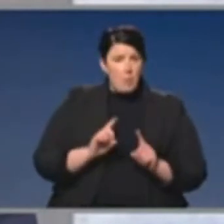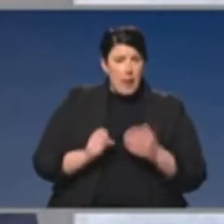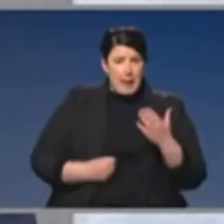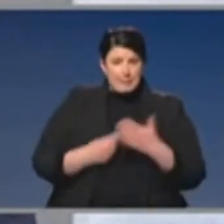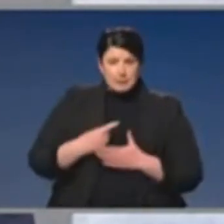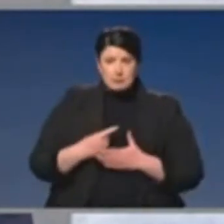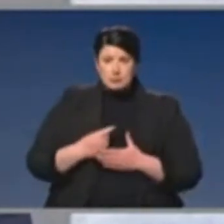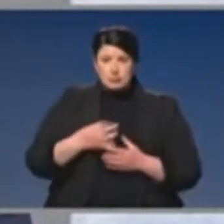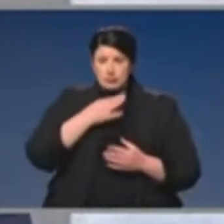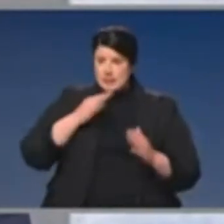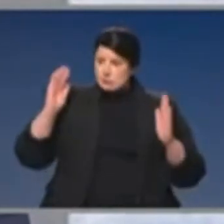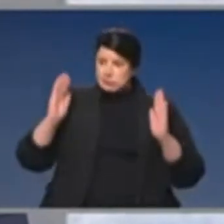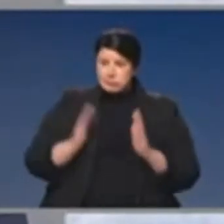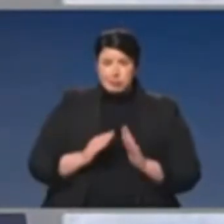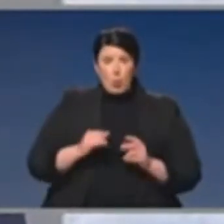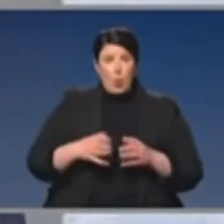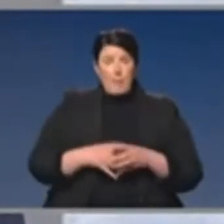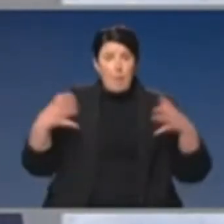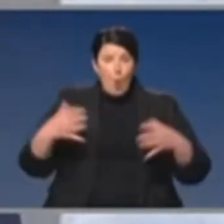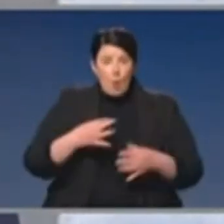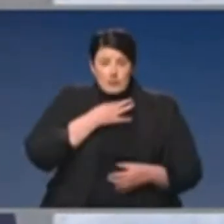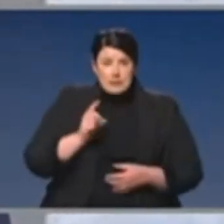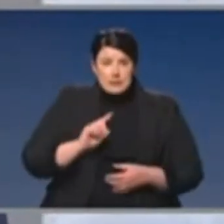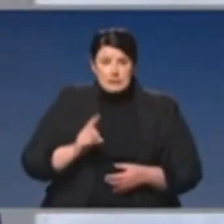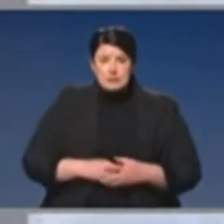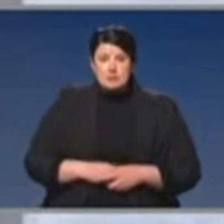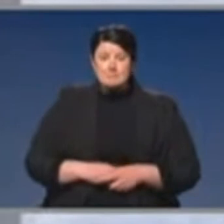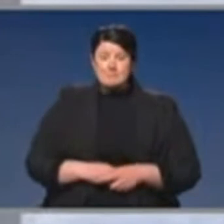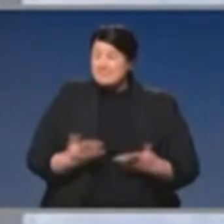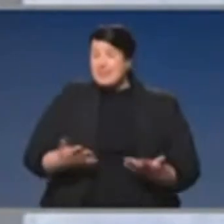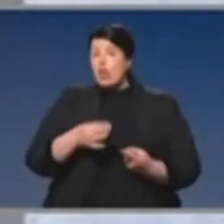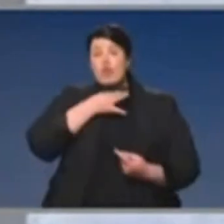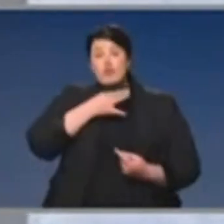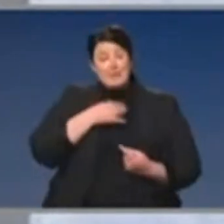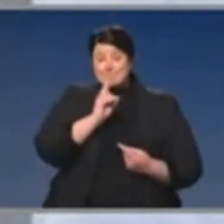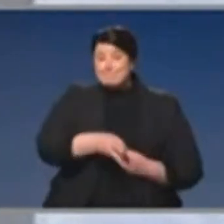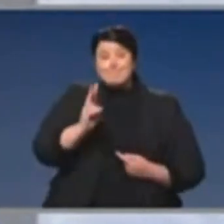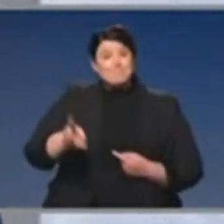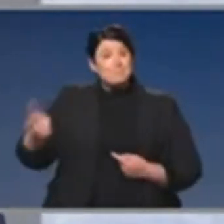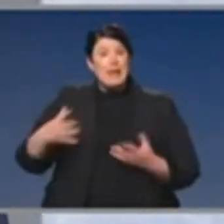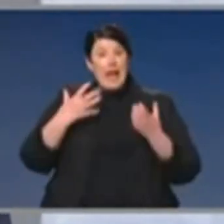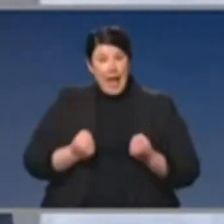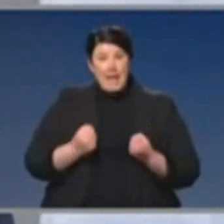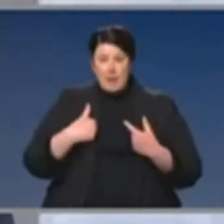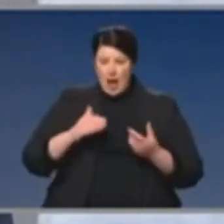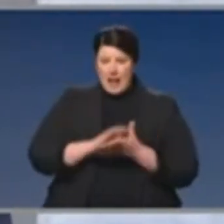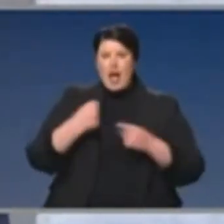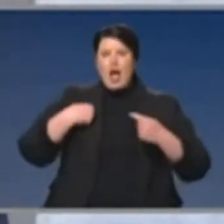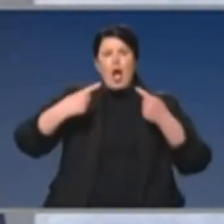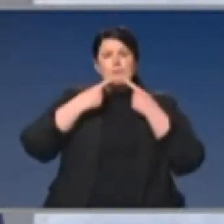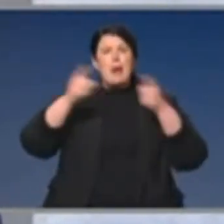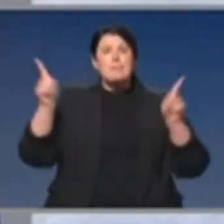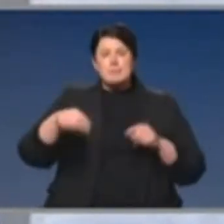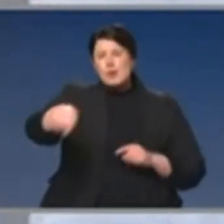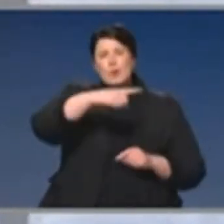Has it decreased? What's the status? Well, people still try it on, but what I've been pleased about is by bringing that to the attention of the public, we have